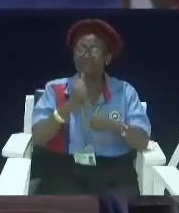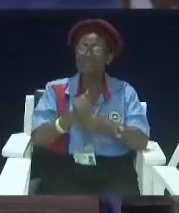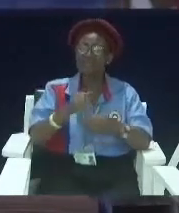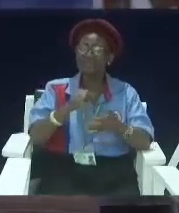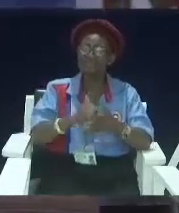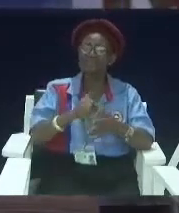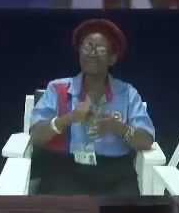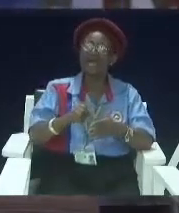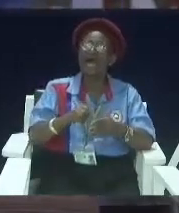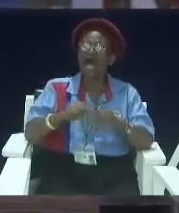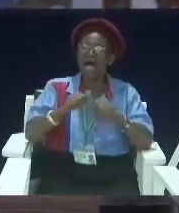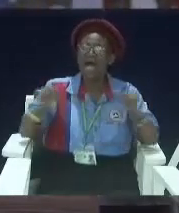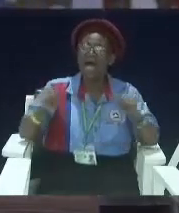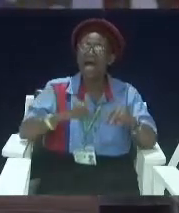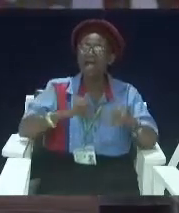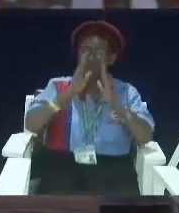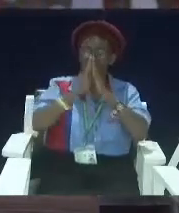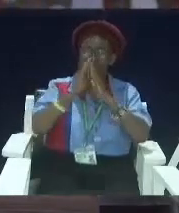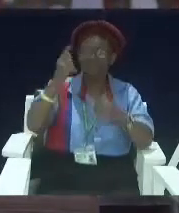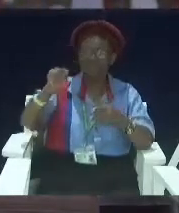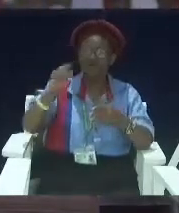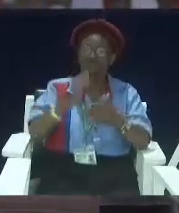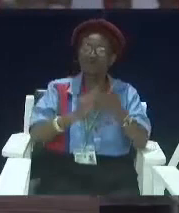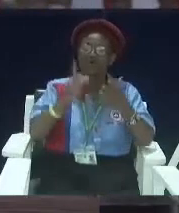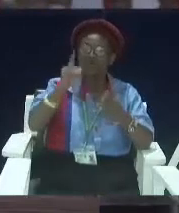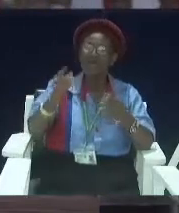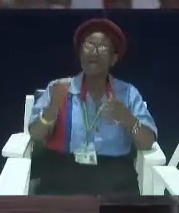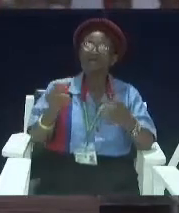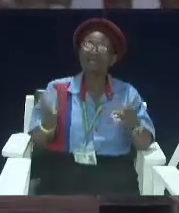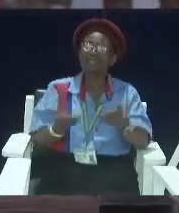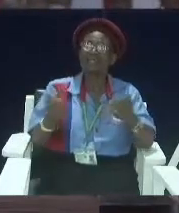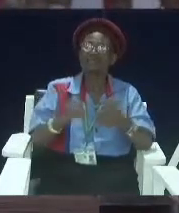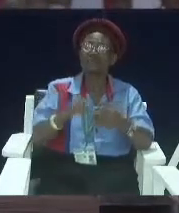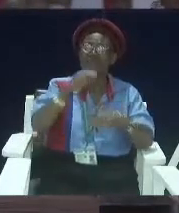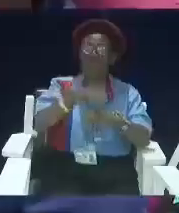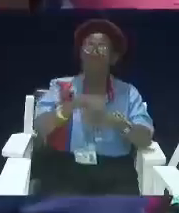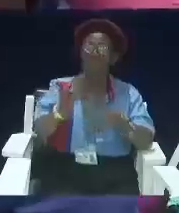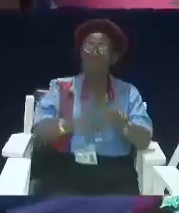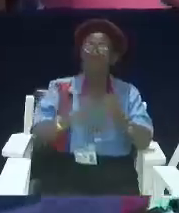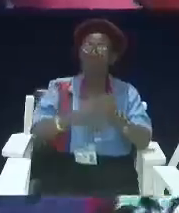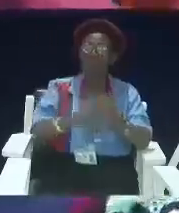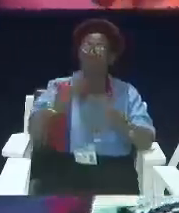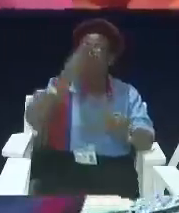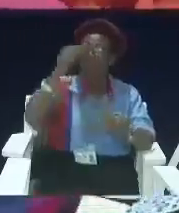I pray for someone tonight. Every curse upon your life shall be destroyed.